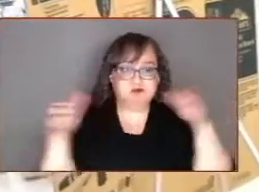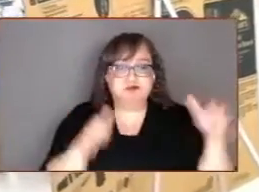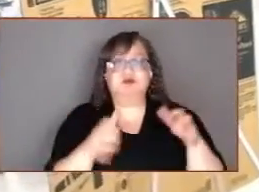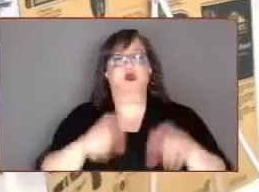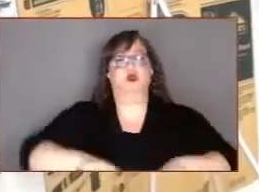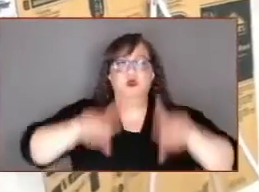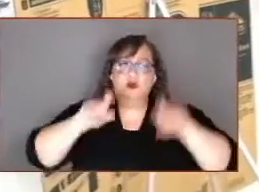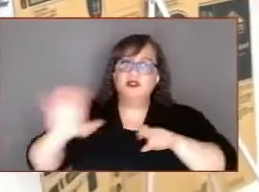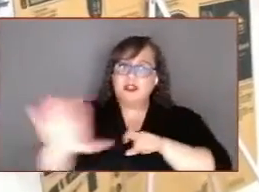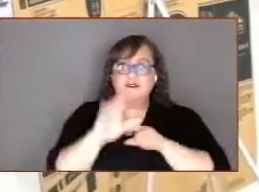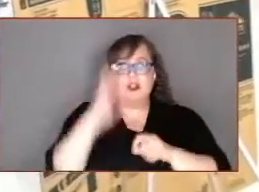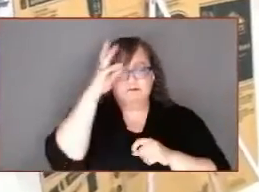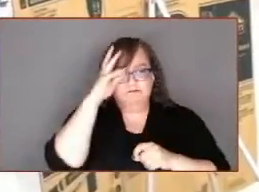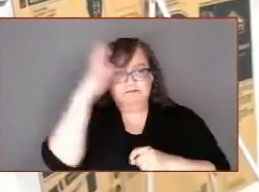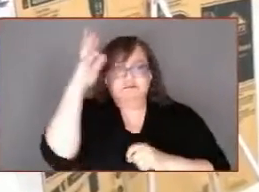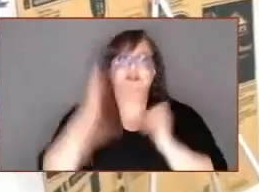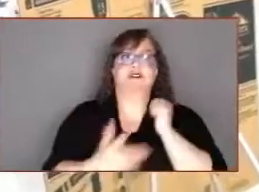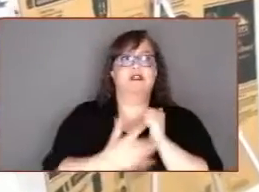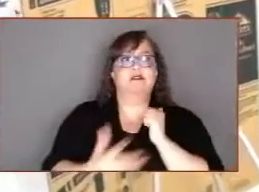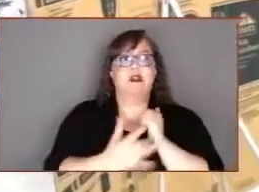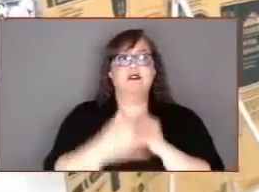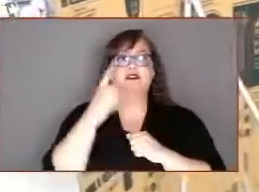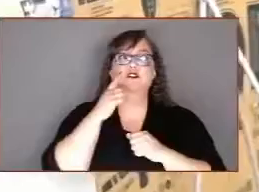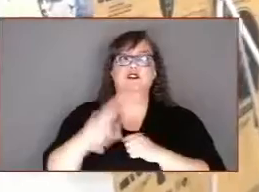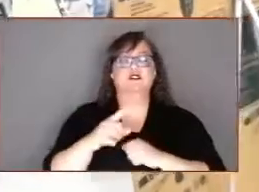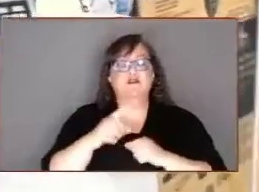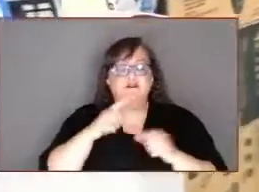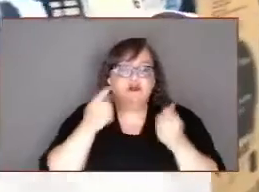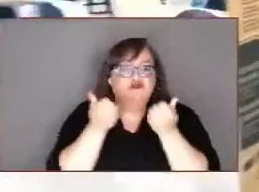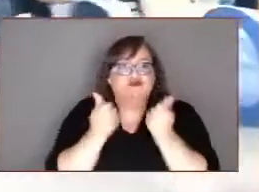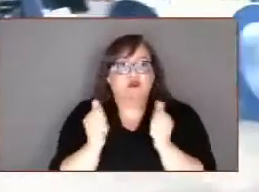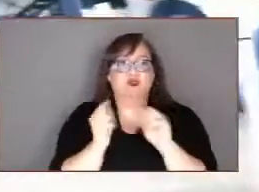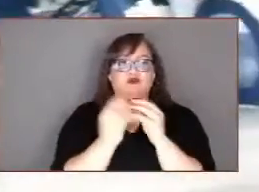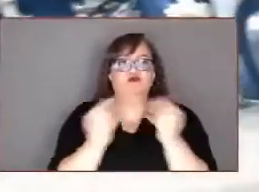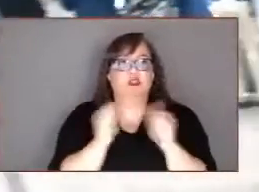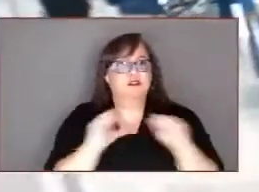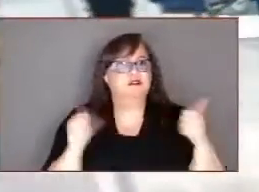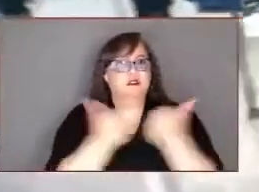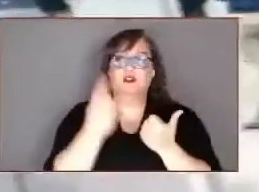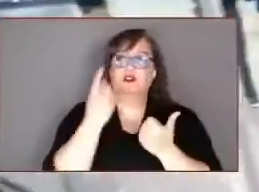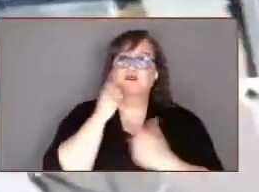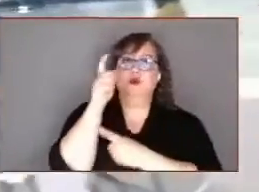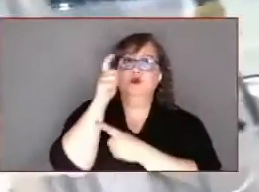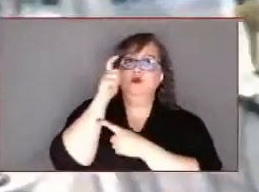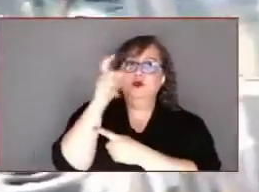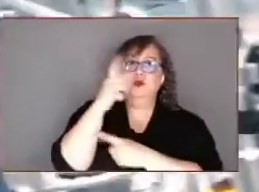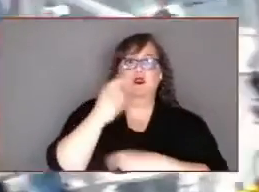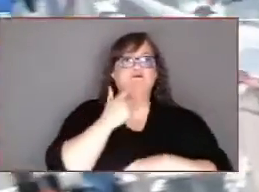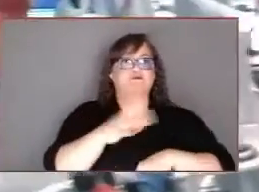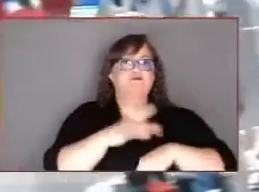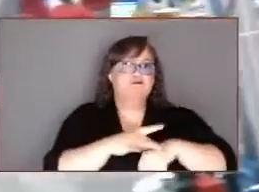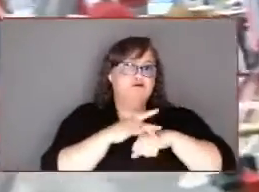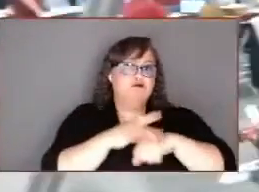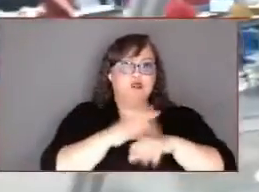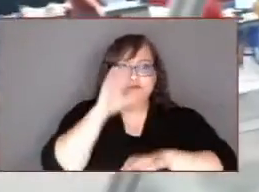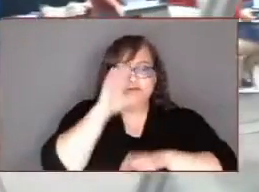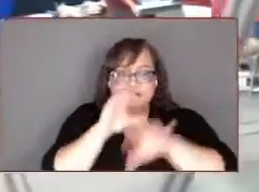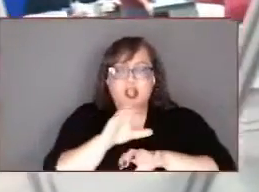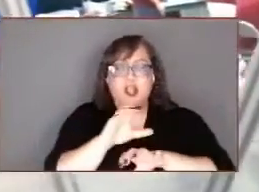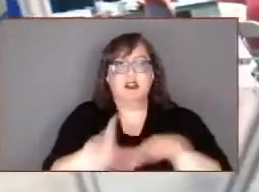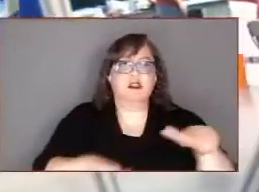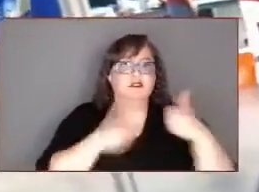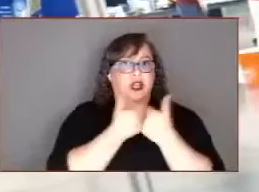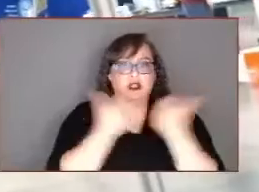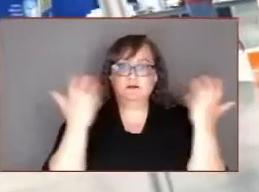look forward to the Artemis program to the moon and even one day crewed missions to Mars, being able to access resources like